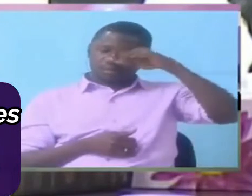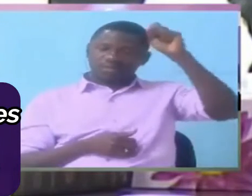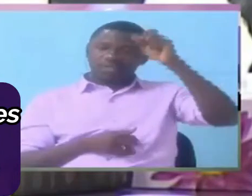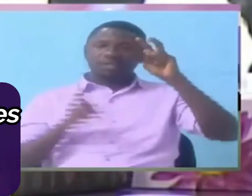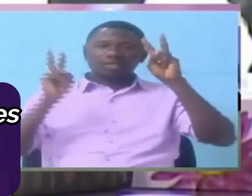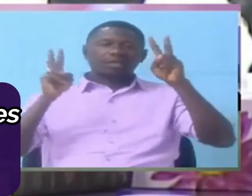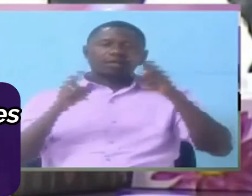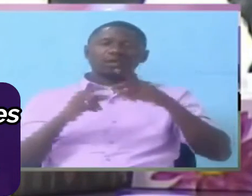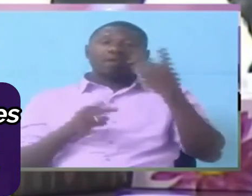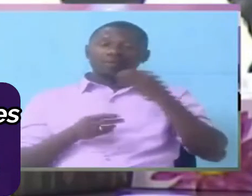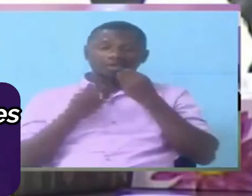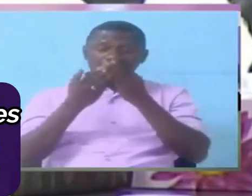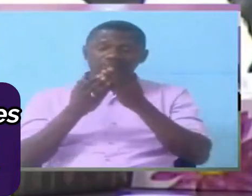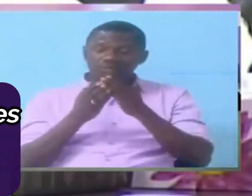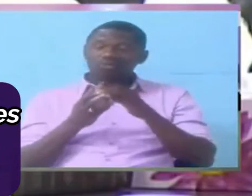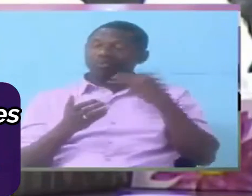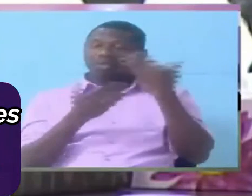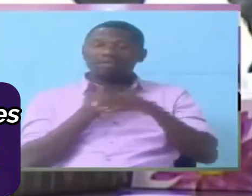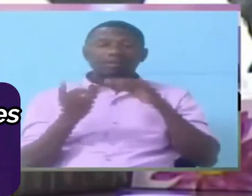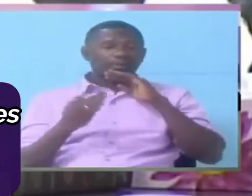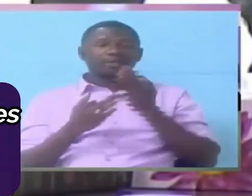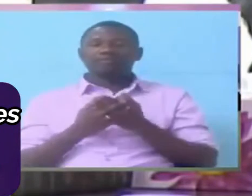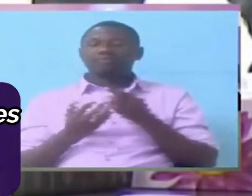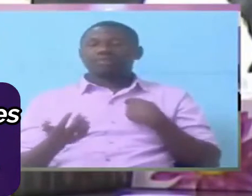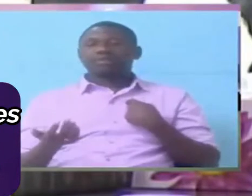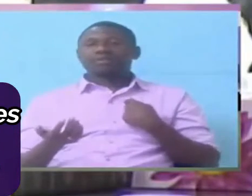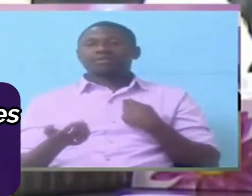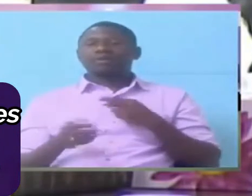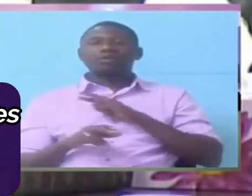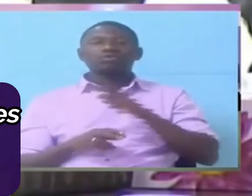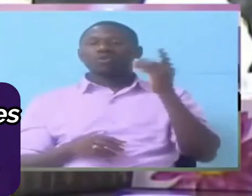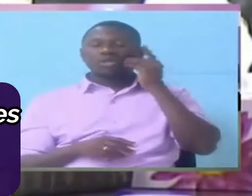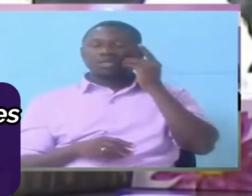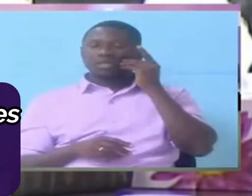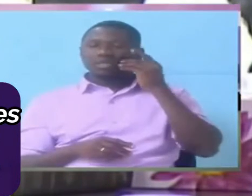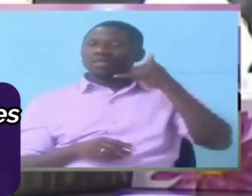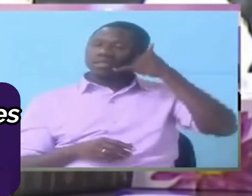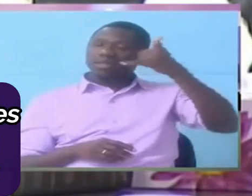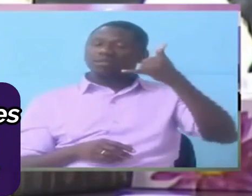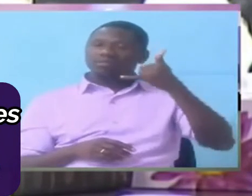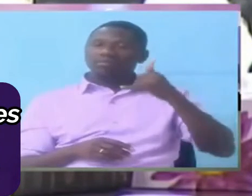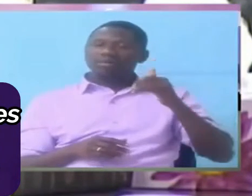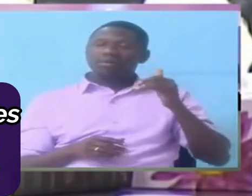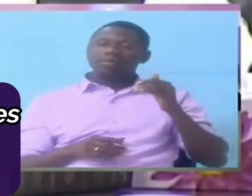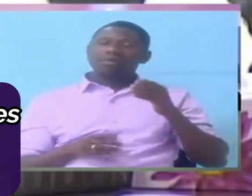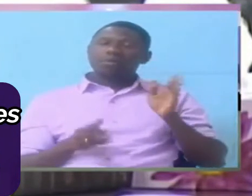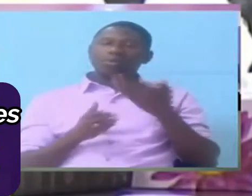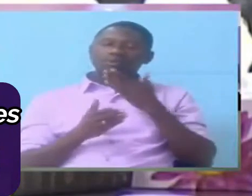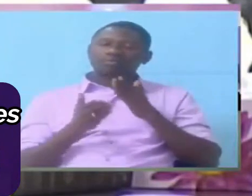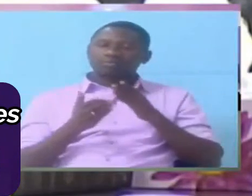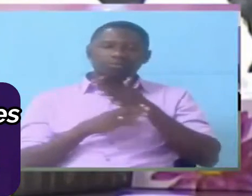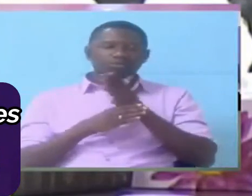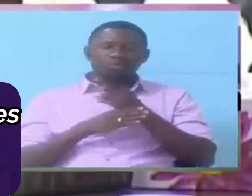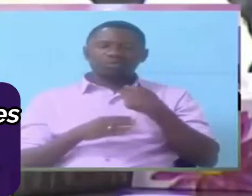If I tell anybody this, you won't believe. Telephone anenema taman na tema. There was no day that the telephone has passed between us call. Because